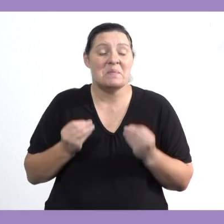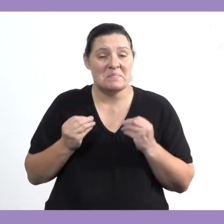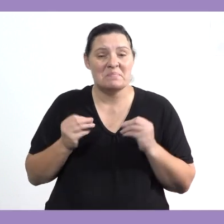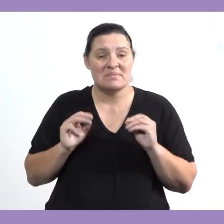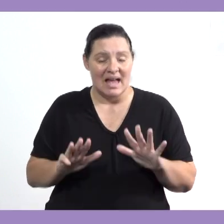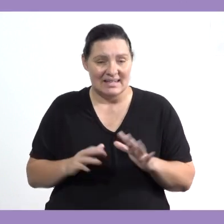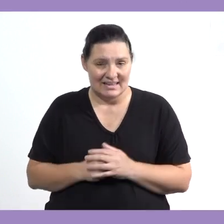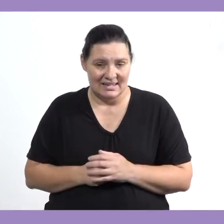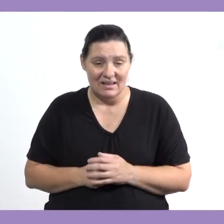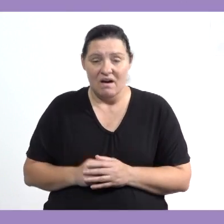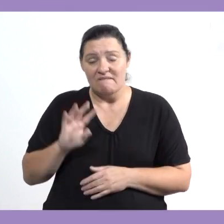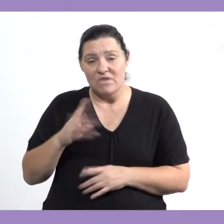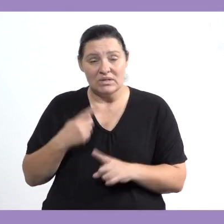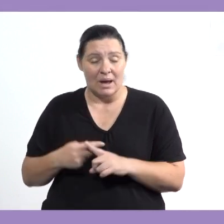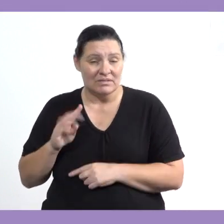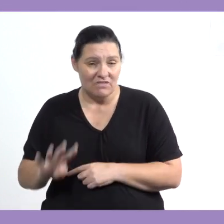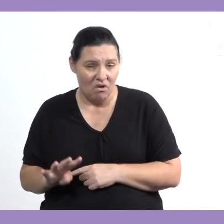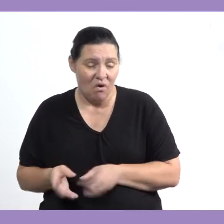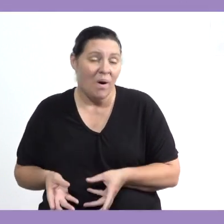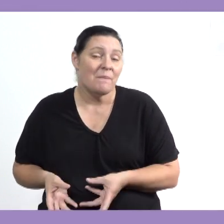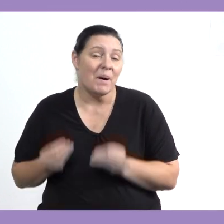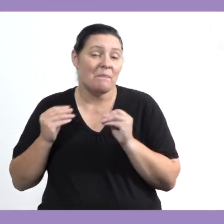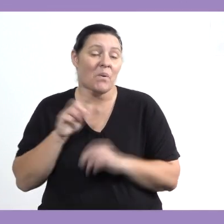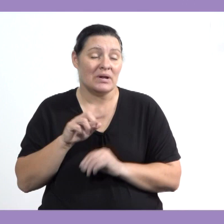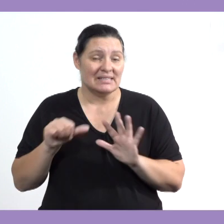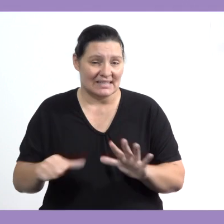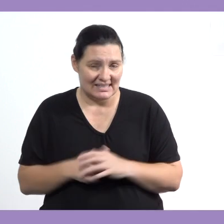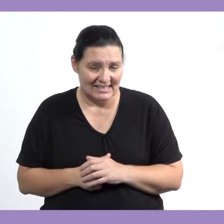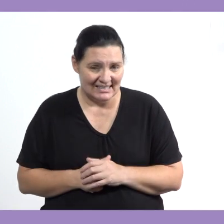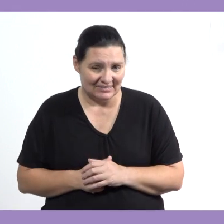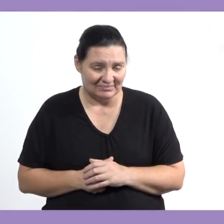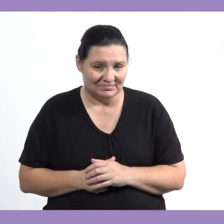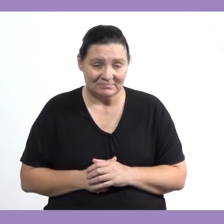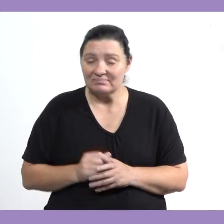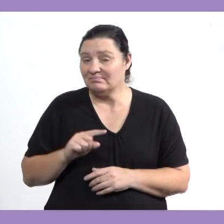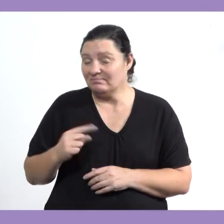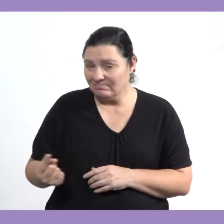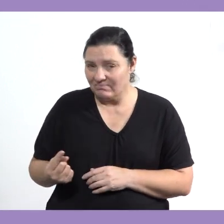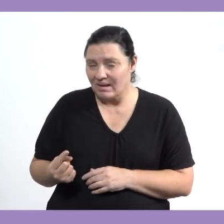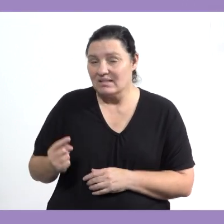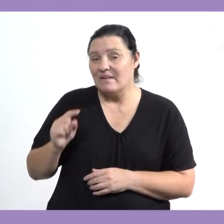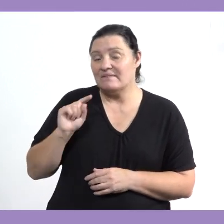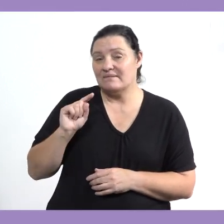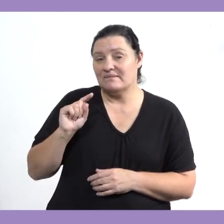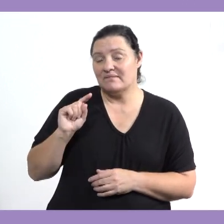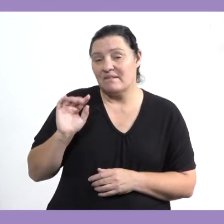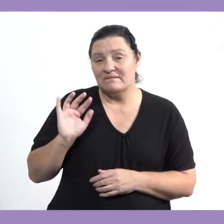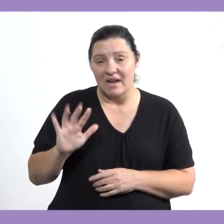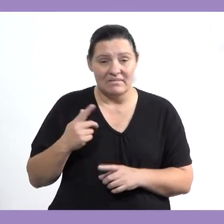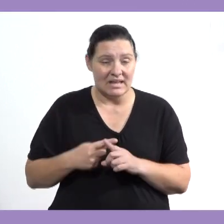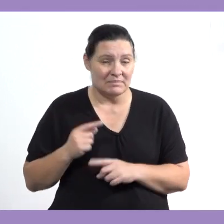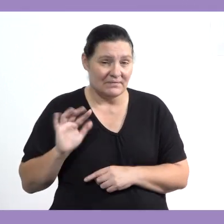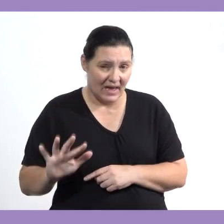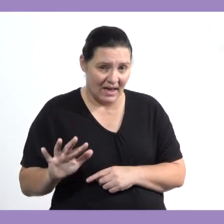that will give me 9. 4 multiplied by 4, that will give me 16. This means if I move on and say